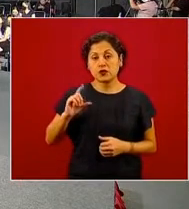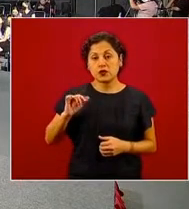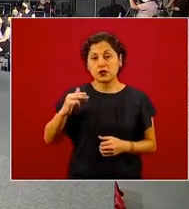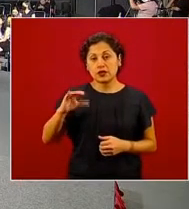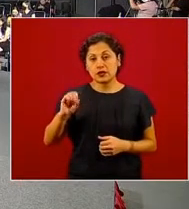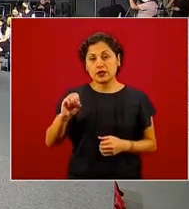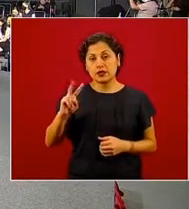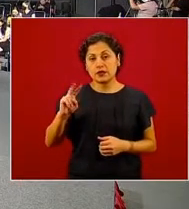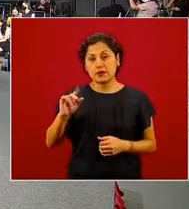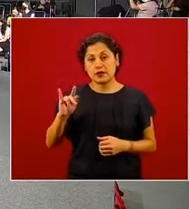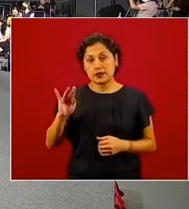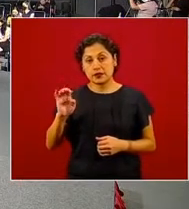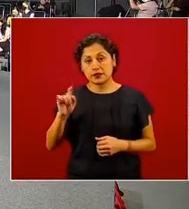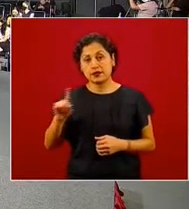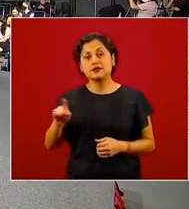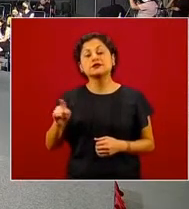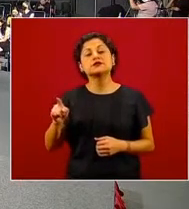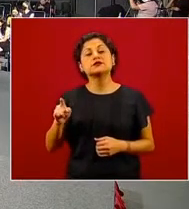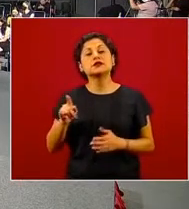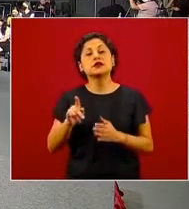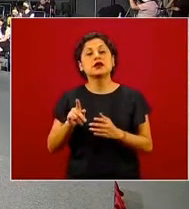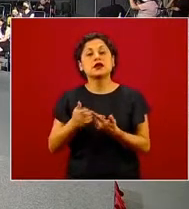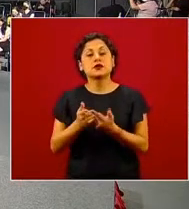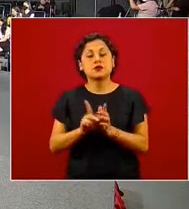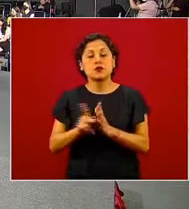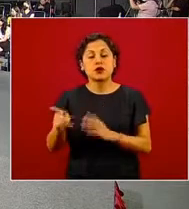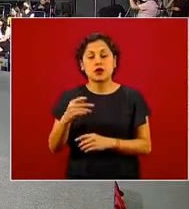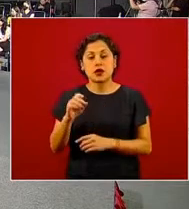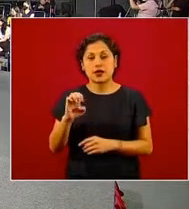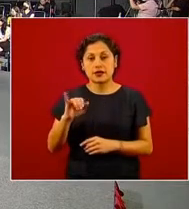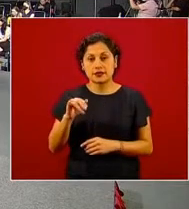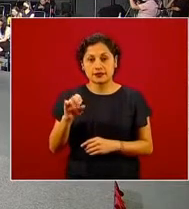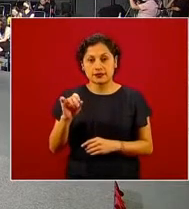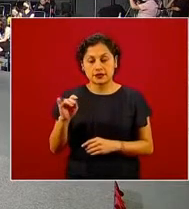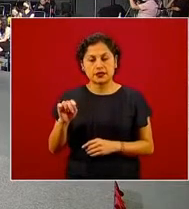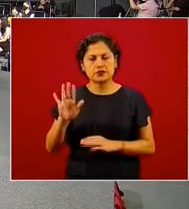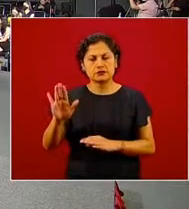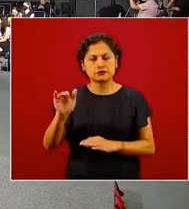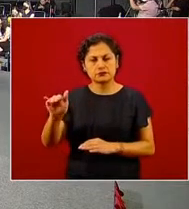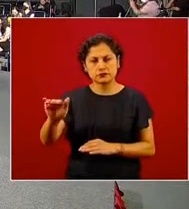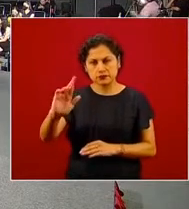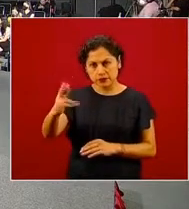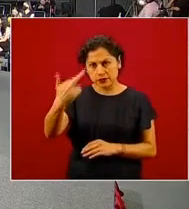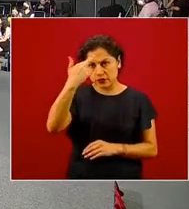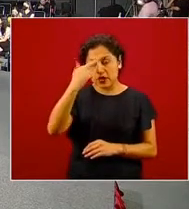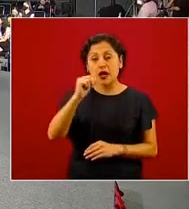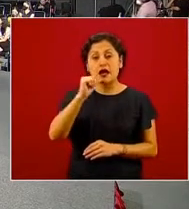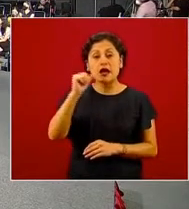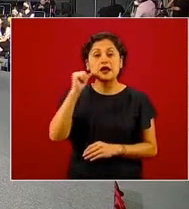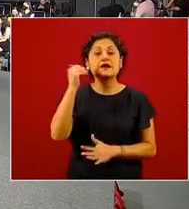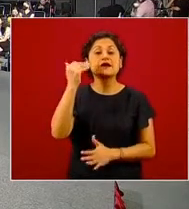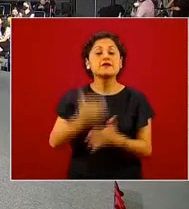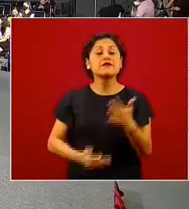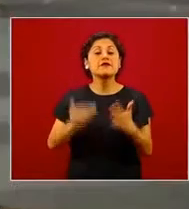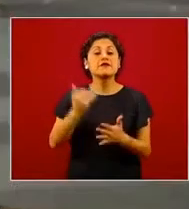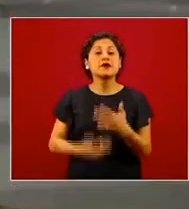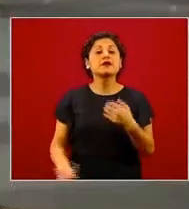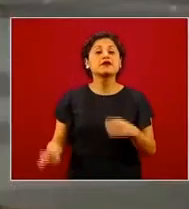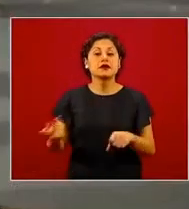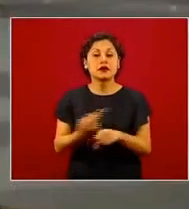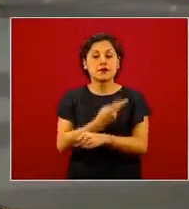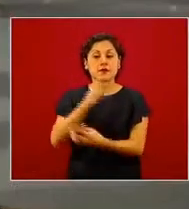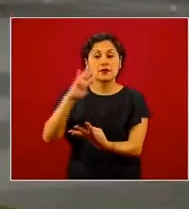Thank you. I'm from Eje Central, and I just want to remind you that yesterday we were still waiting for information about